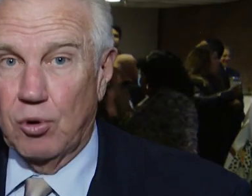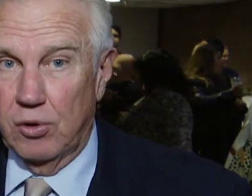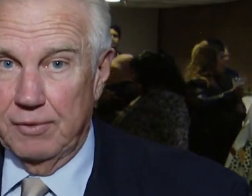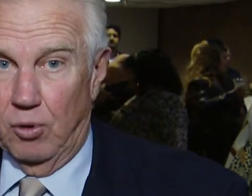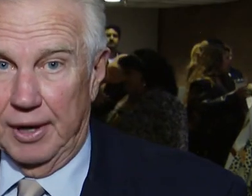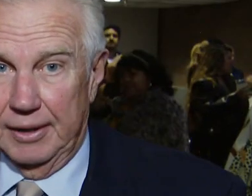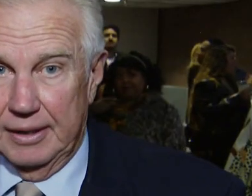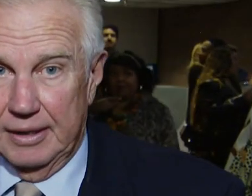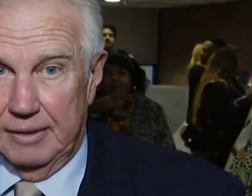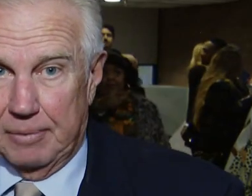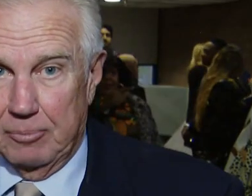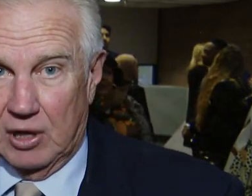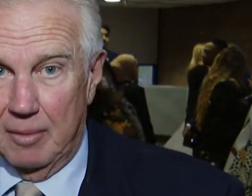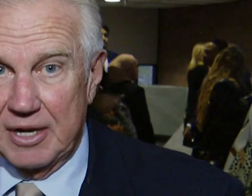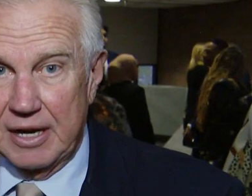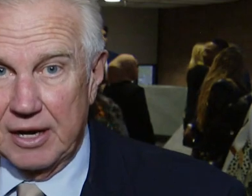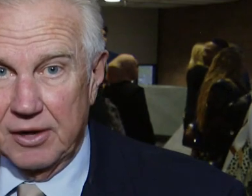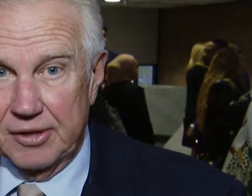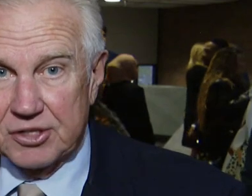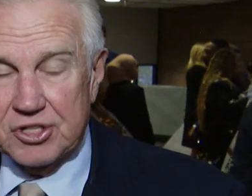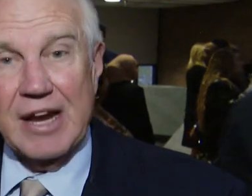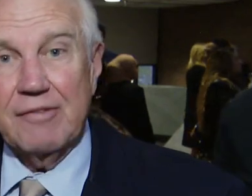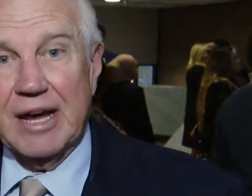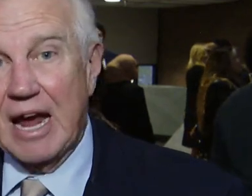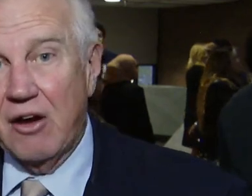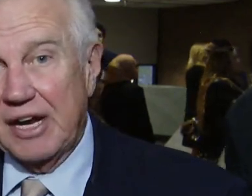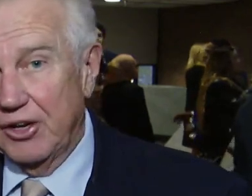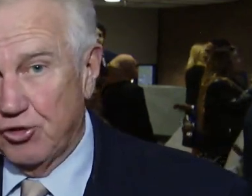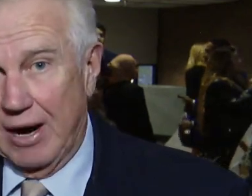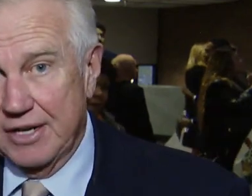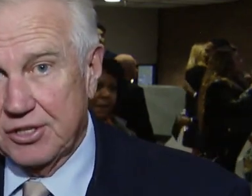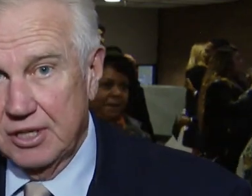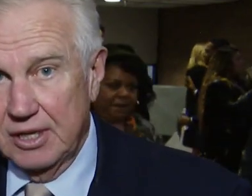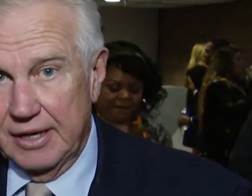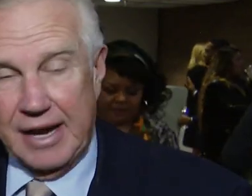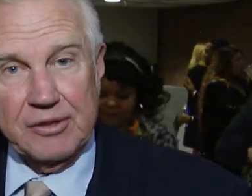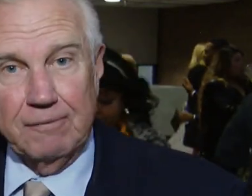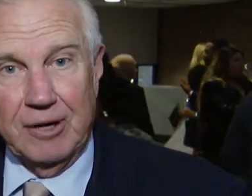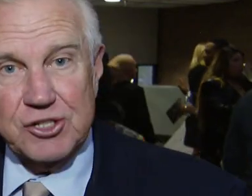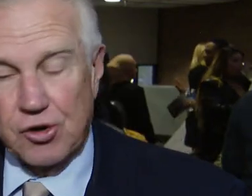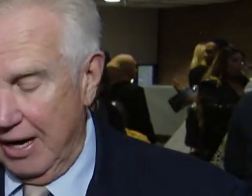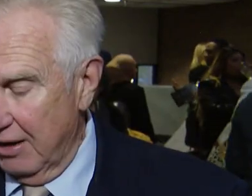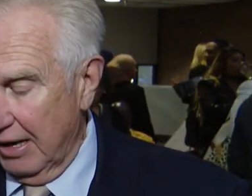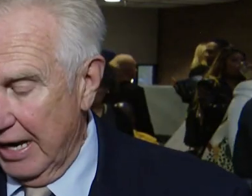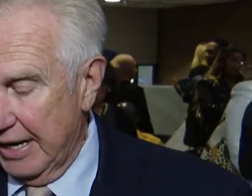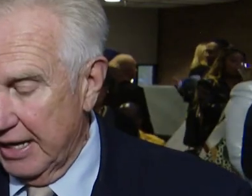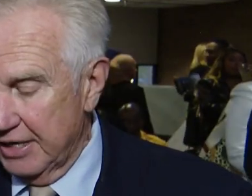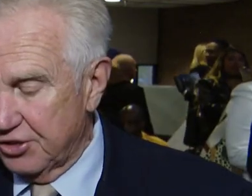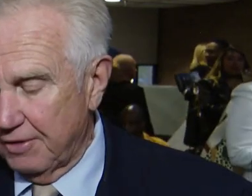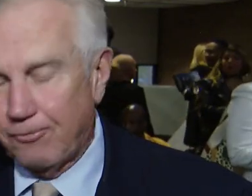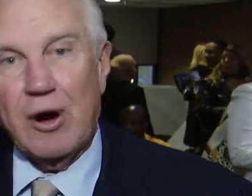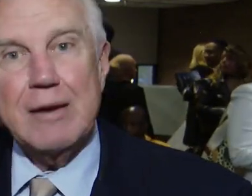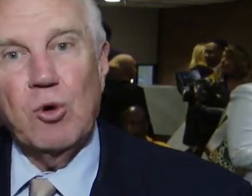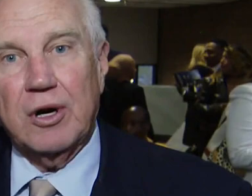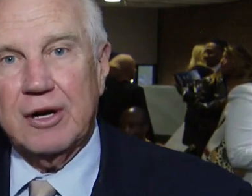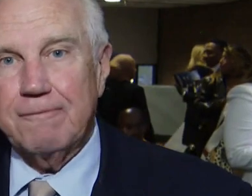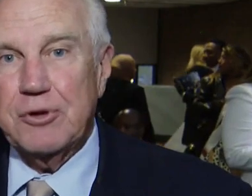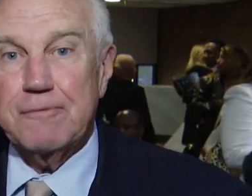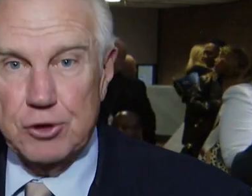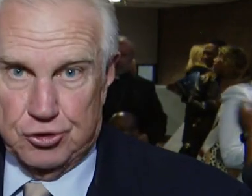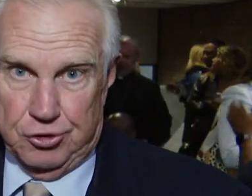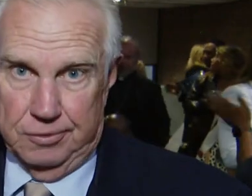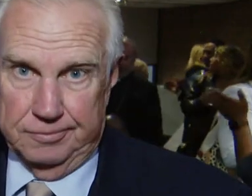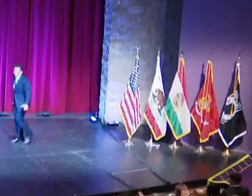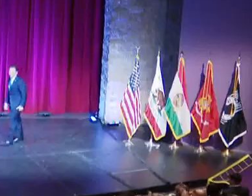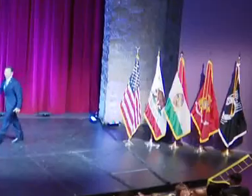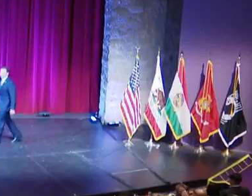a supportive one. People coming to hear the State of the County address. Nathan Fletcher outlining his framework for